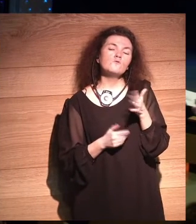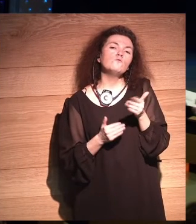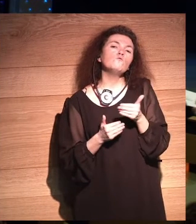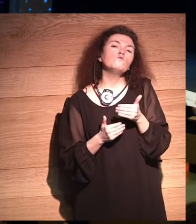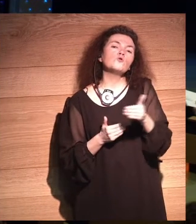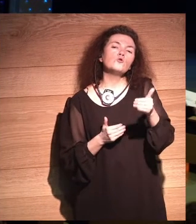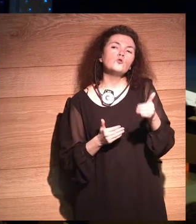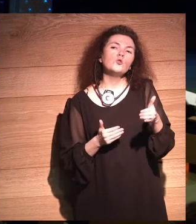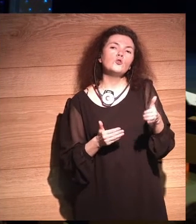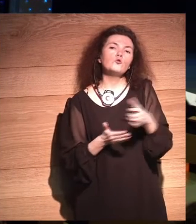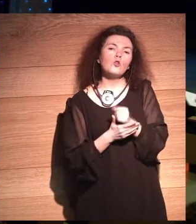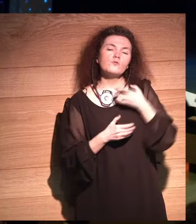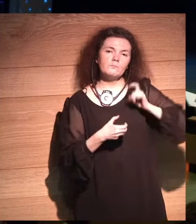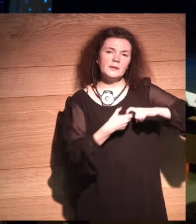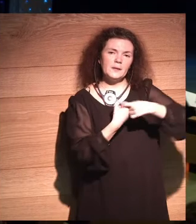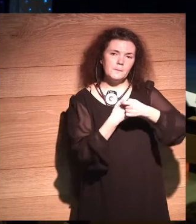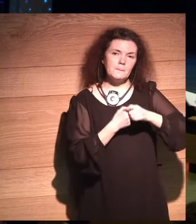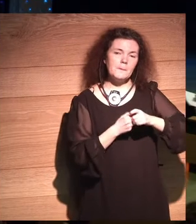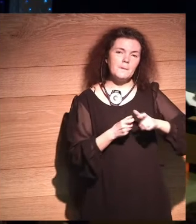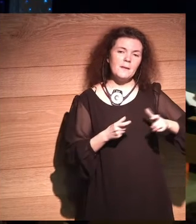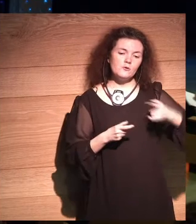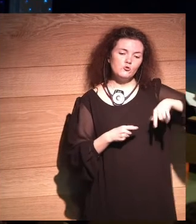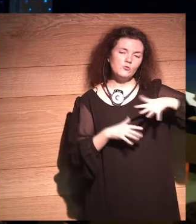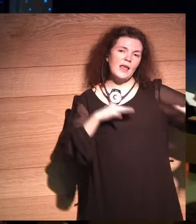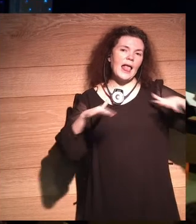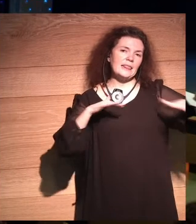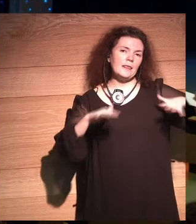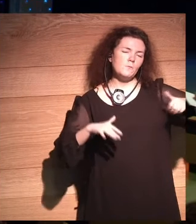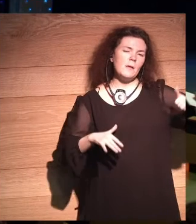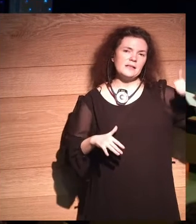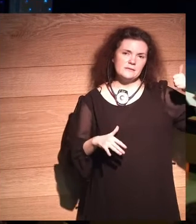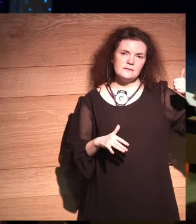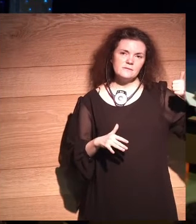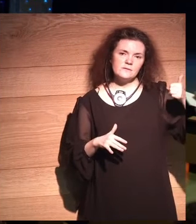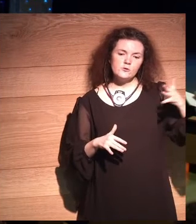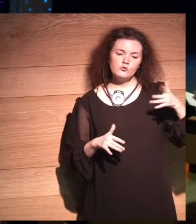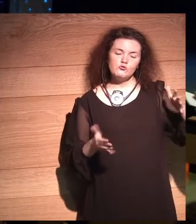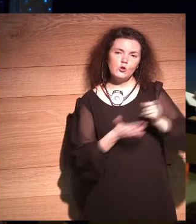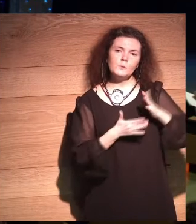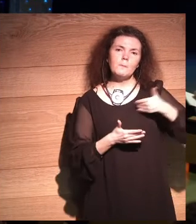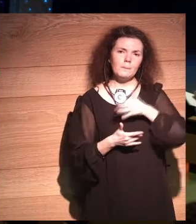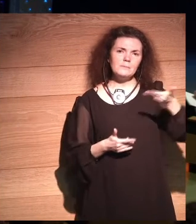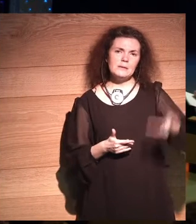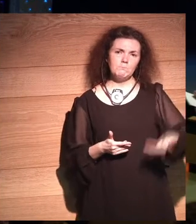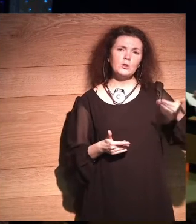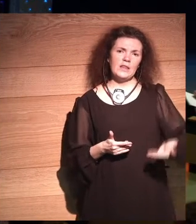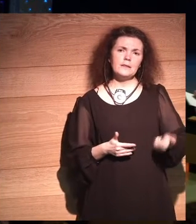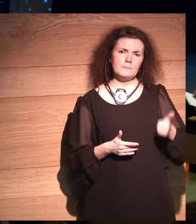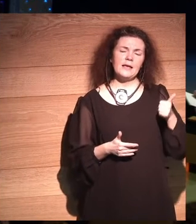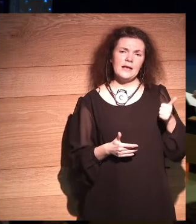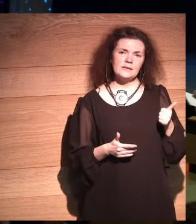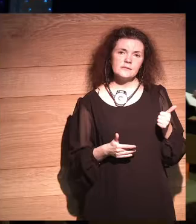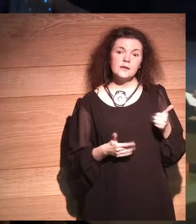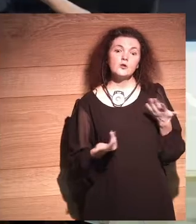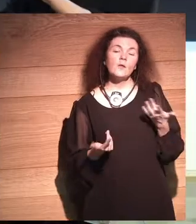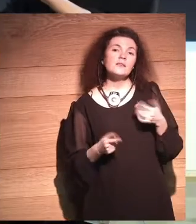engaged, more active, in which we have more of a role to play. And the question is how we get